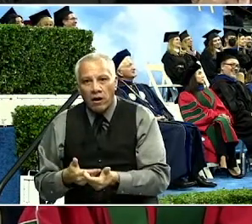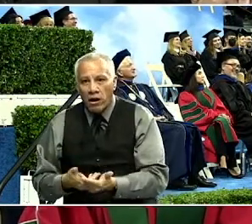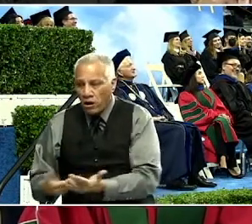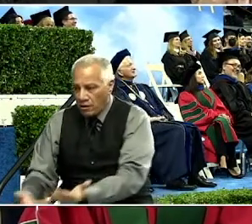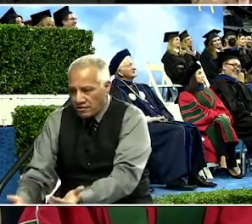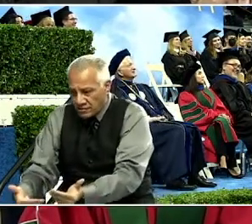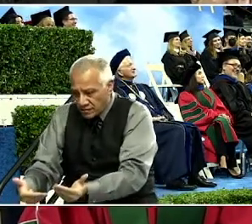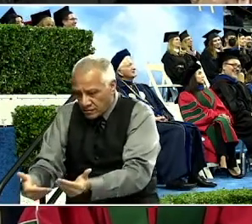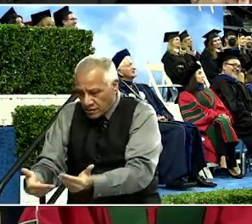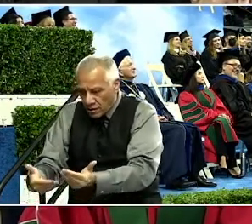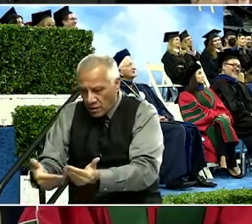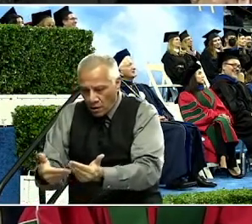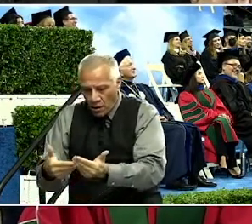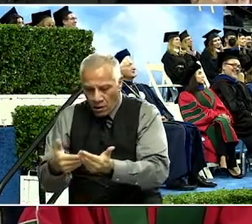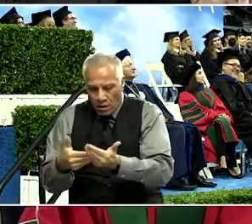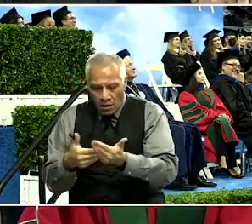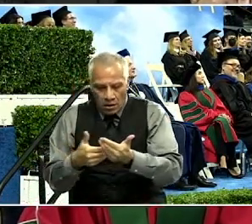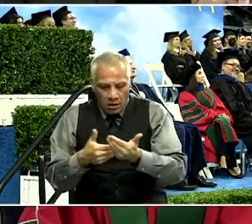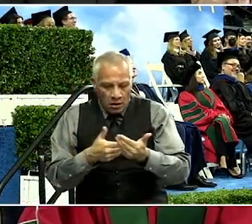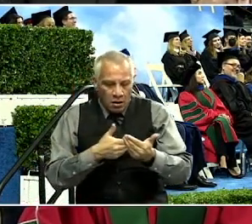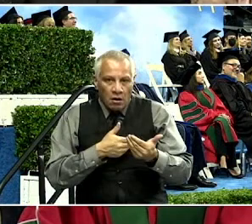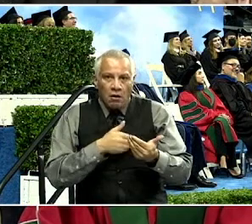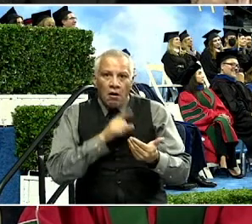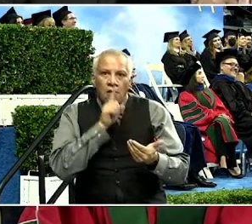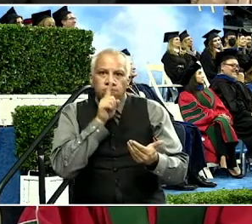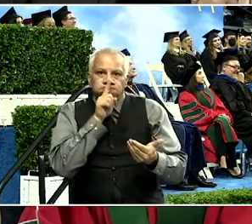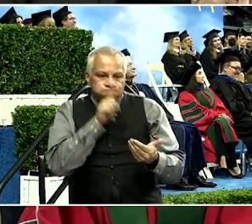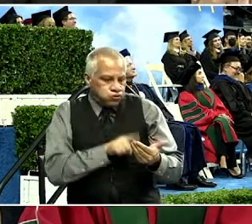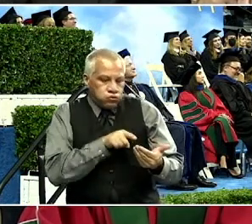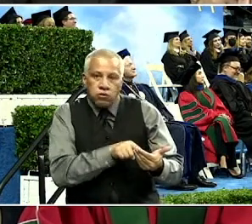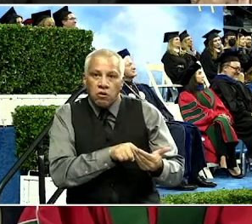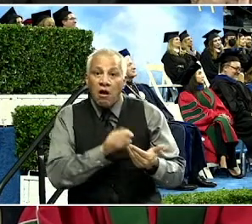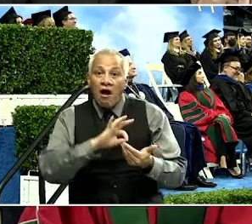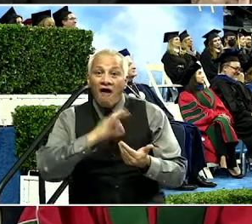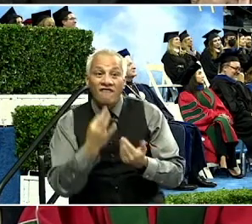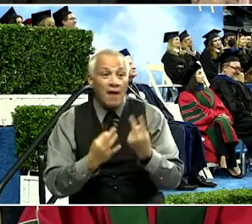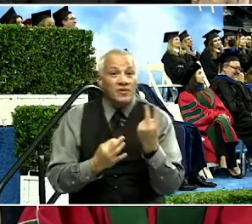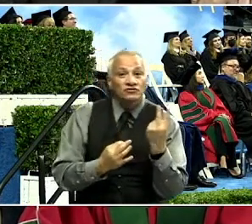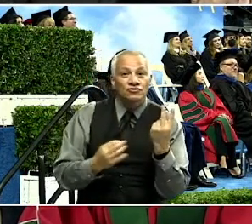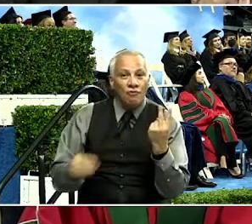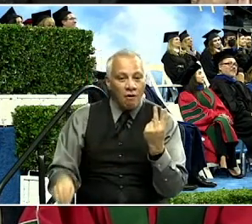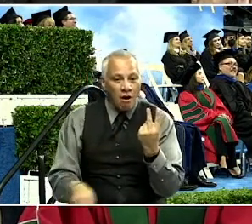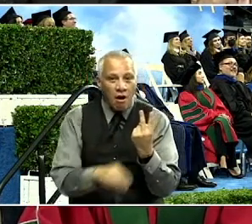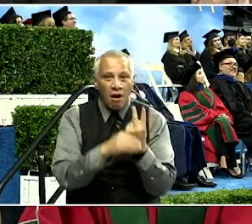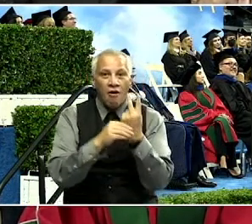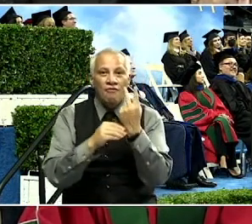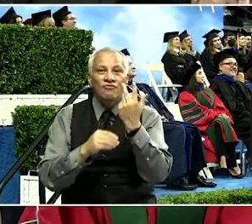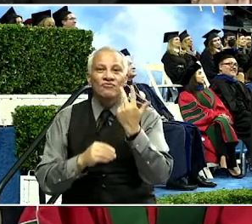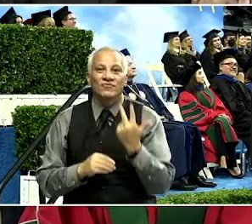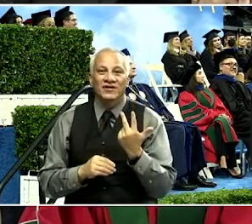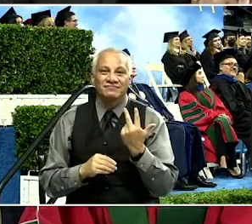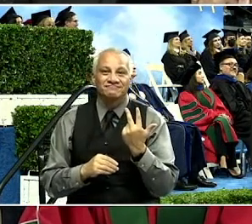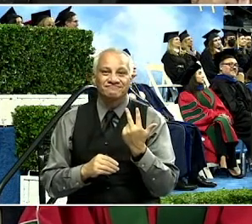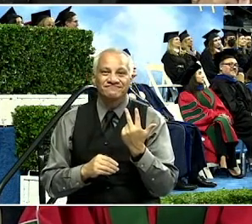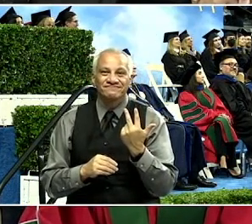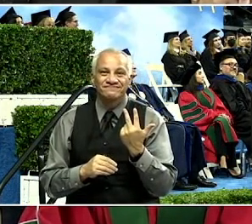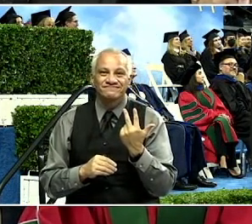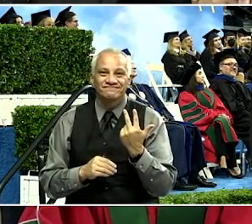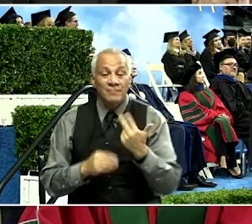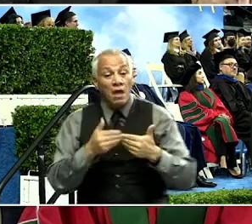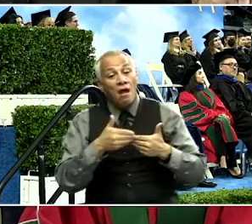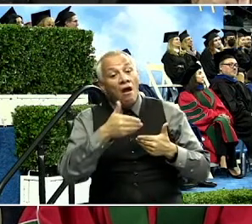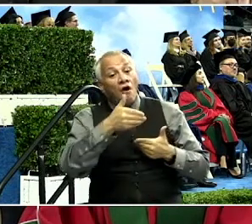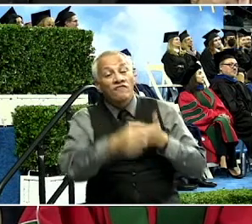that tiny girl in my arms, I fell in love. Our family was now 3. Our new chapter had begun. In the years